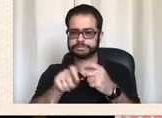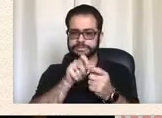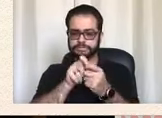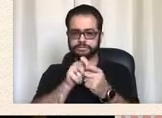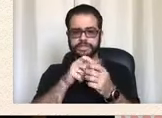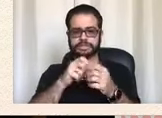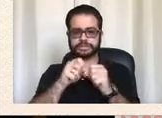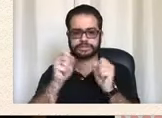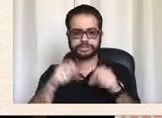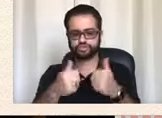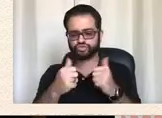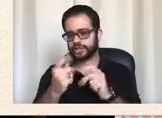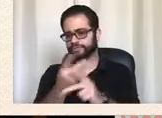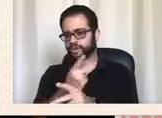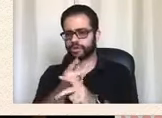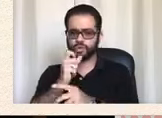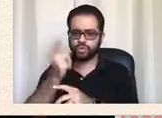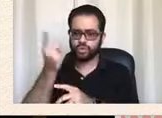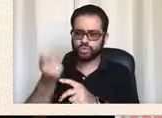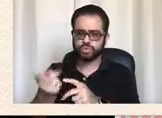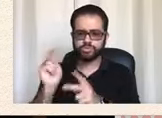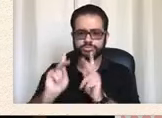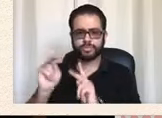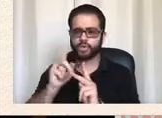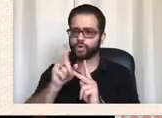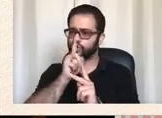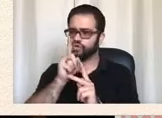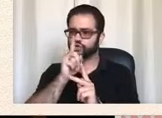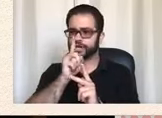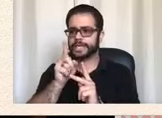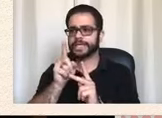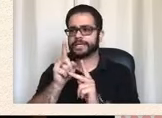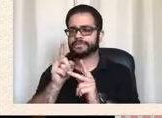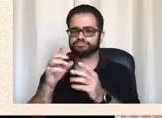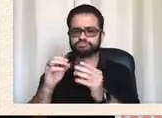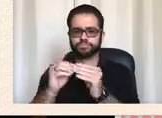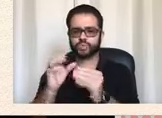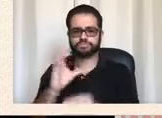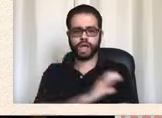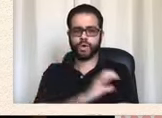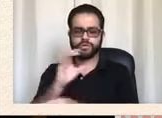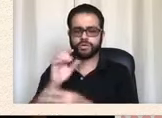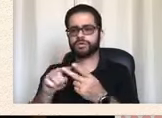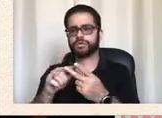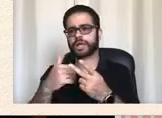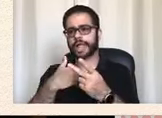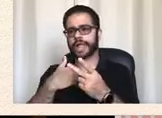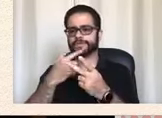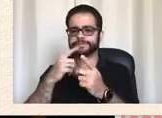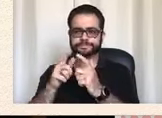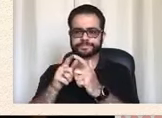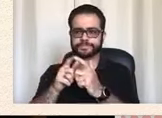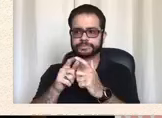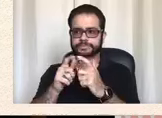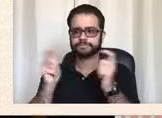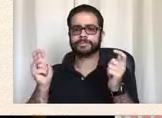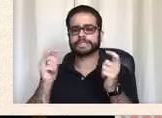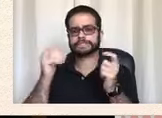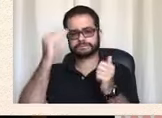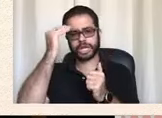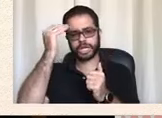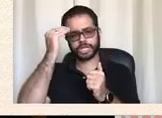those speakers that really are the most powerful, who have the greatest really degree of knowledge for the topics that we're going to cover.